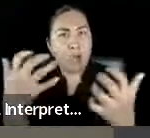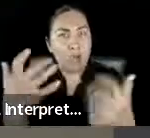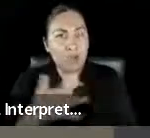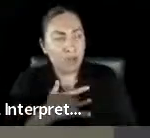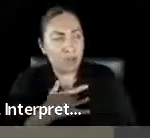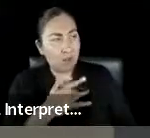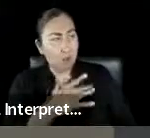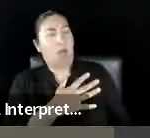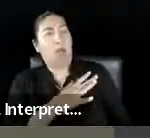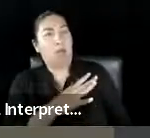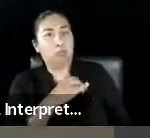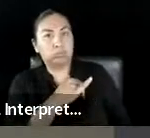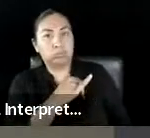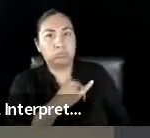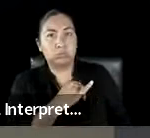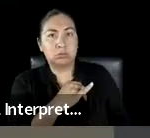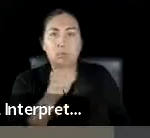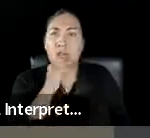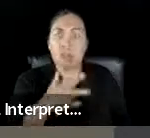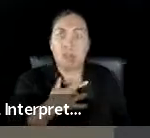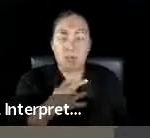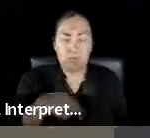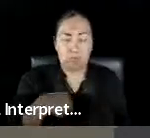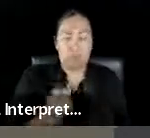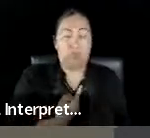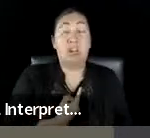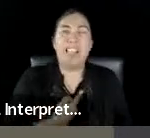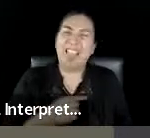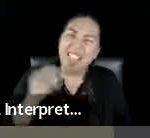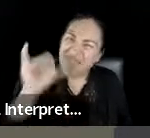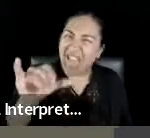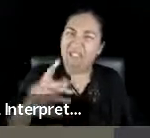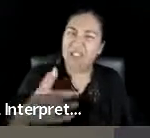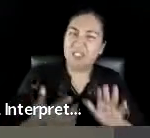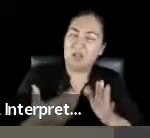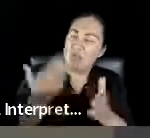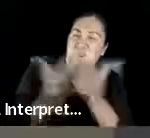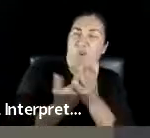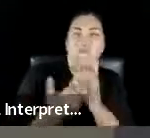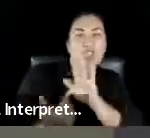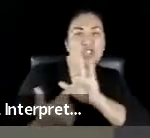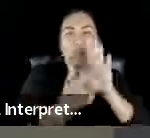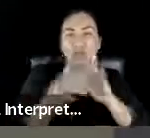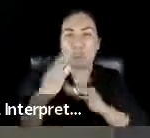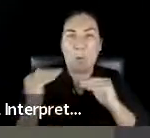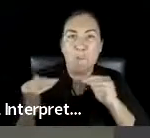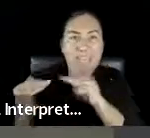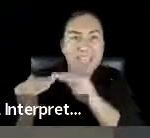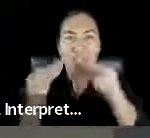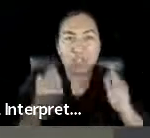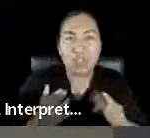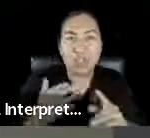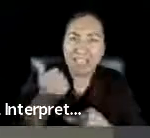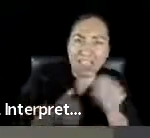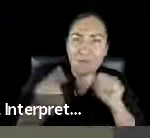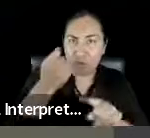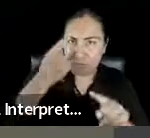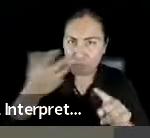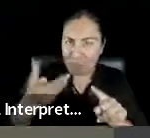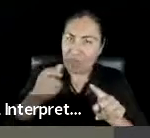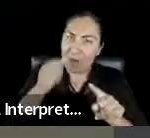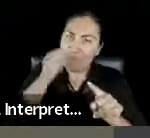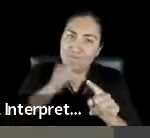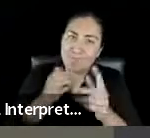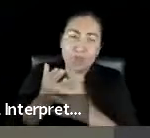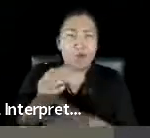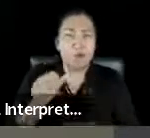And you guys doing that shows your peers that everyone understands what they're going through and that they